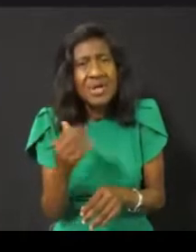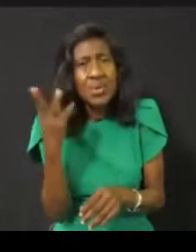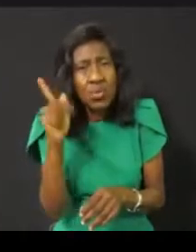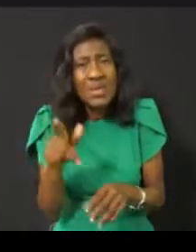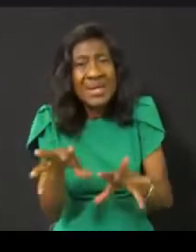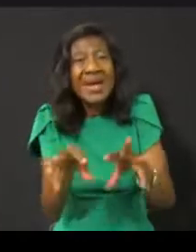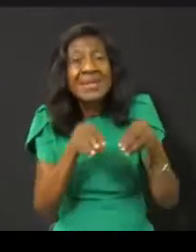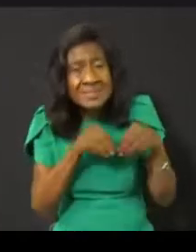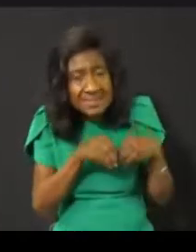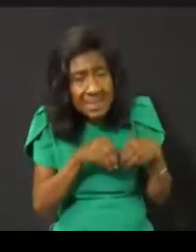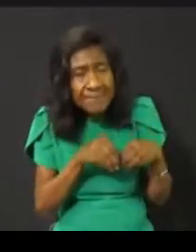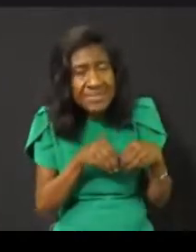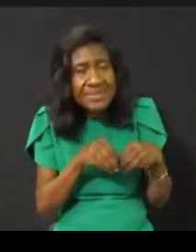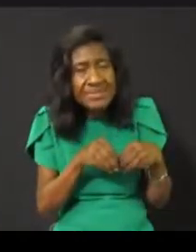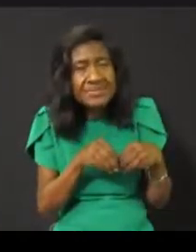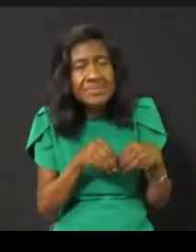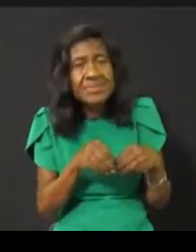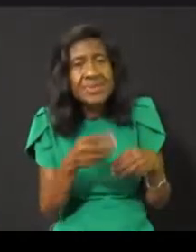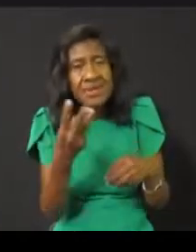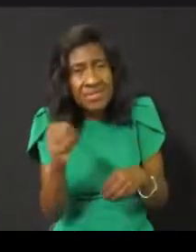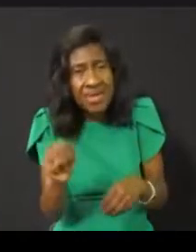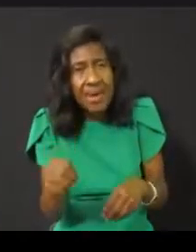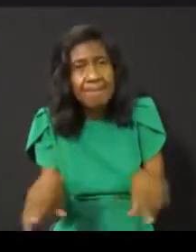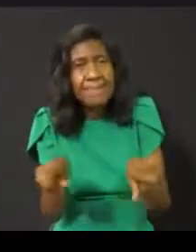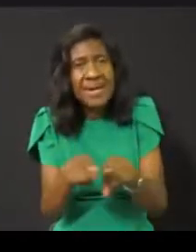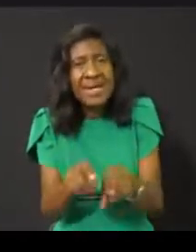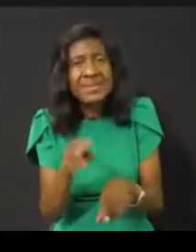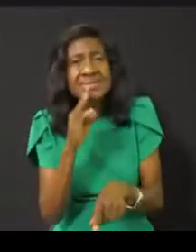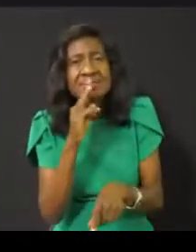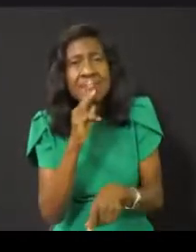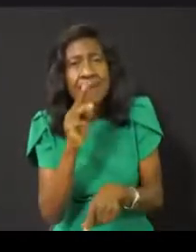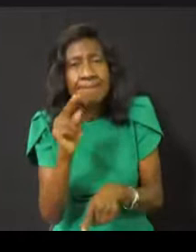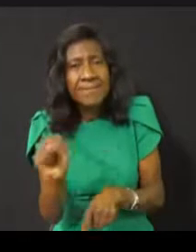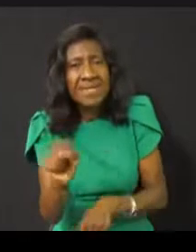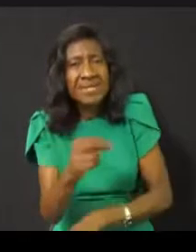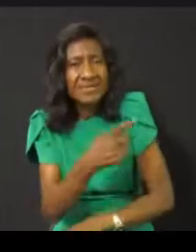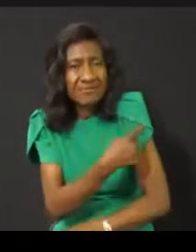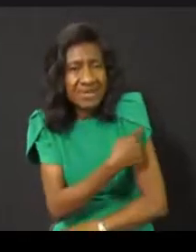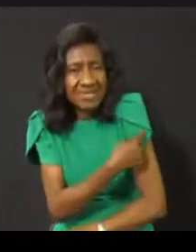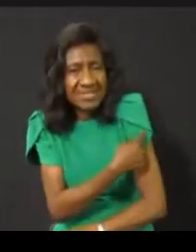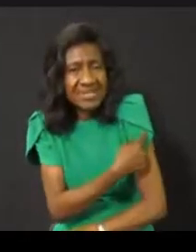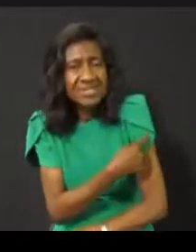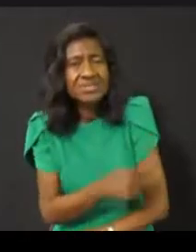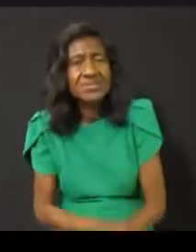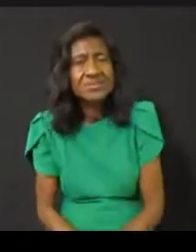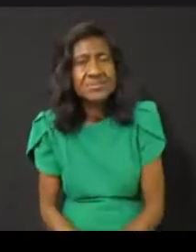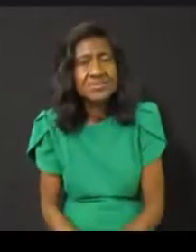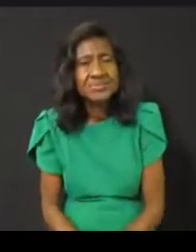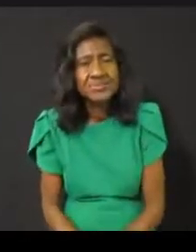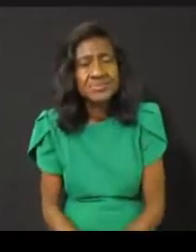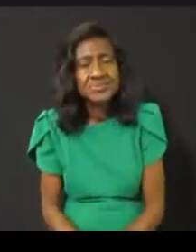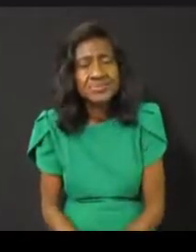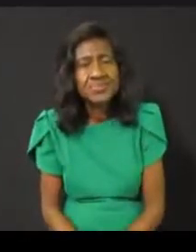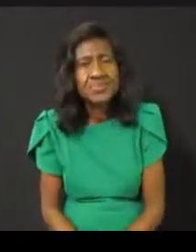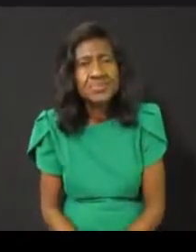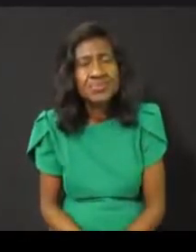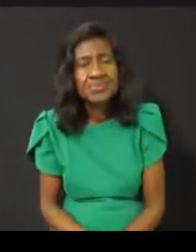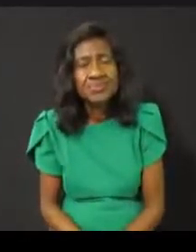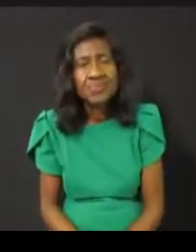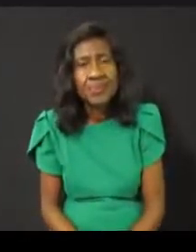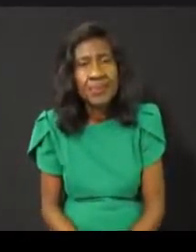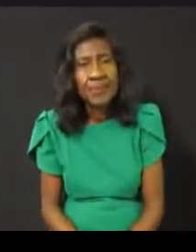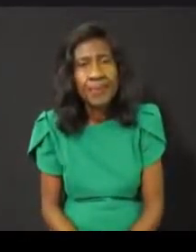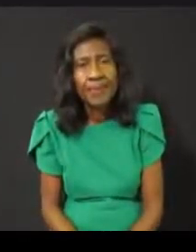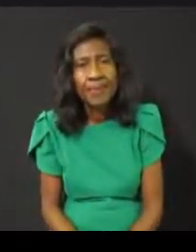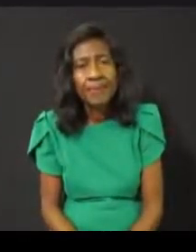been part of a trial. So the specific question was whether or not those individuals would be considered fully vaccinated for the purposes of